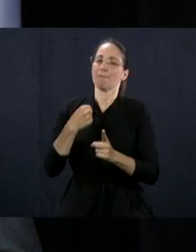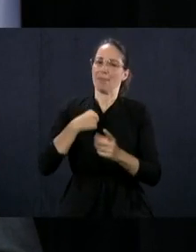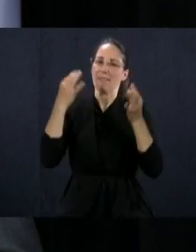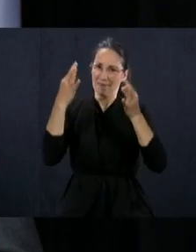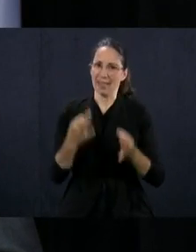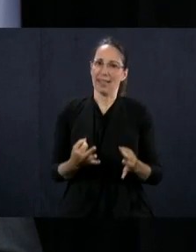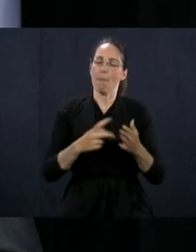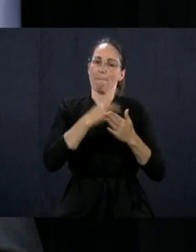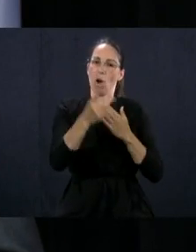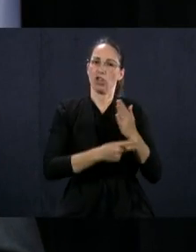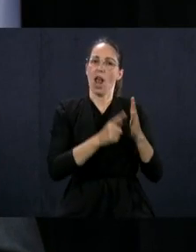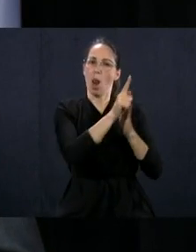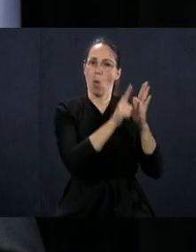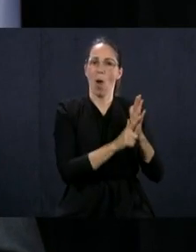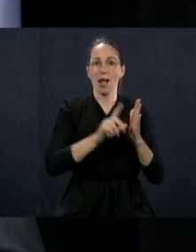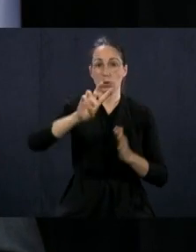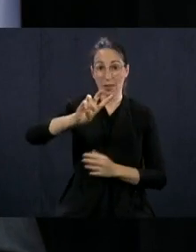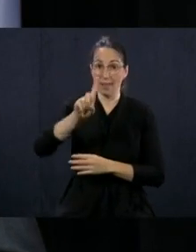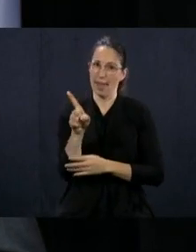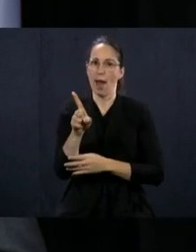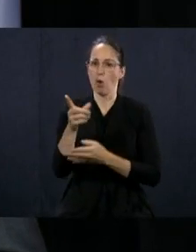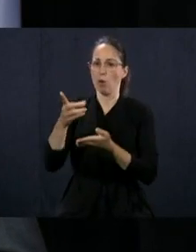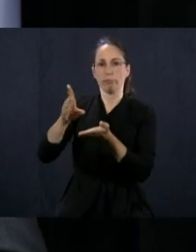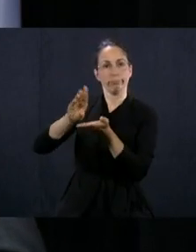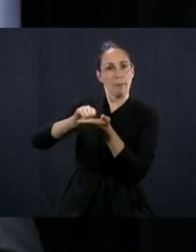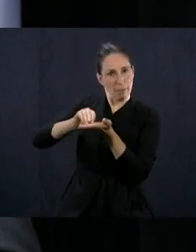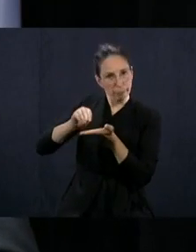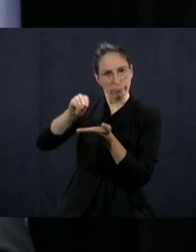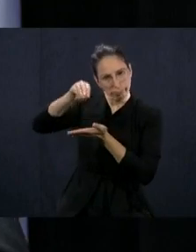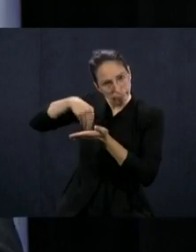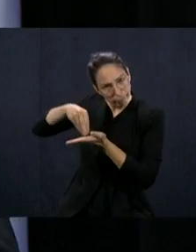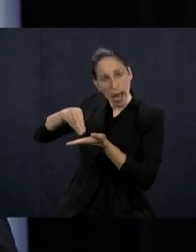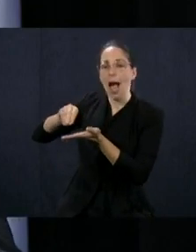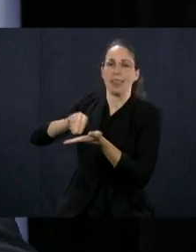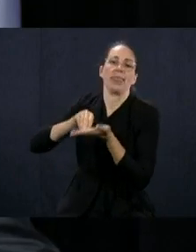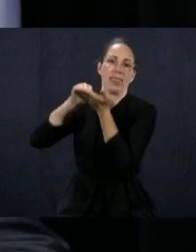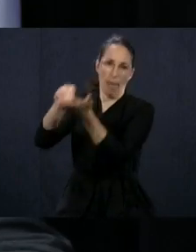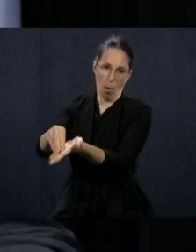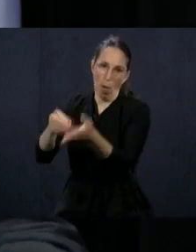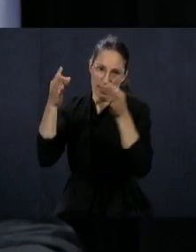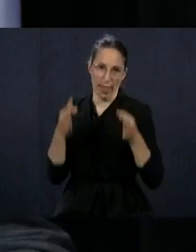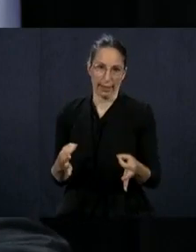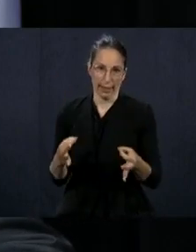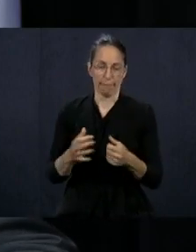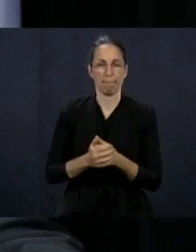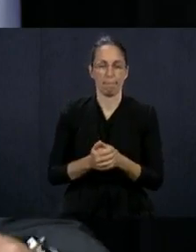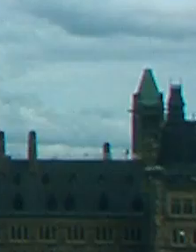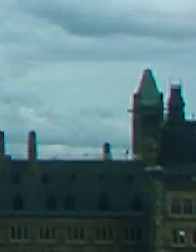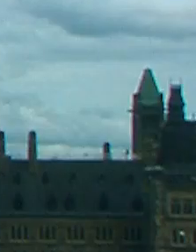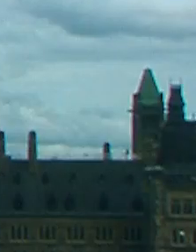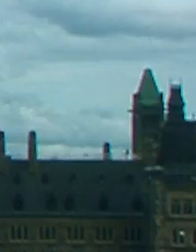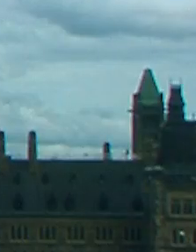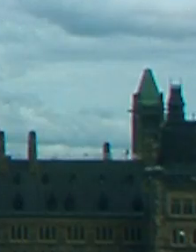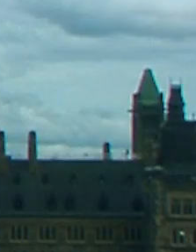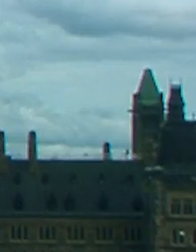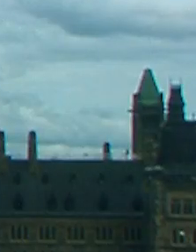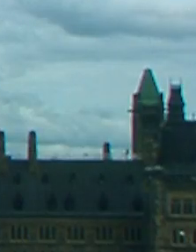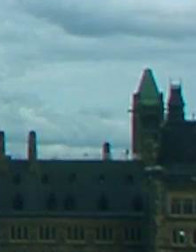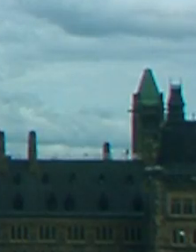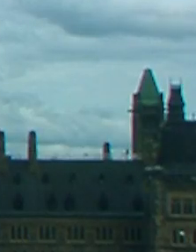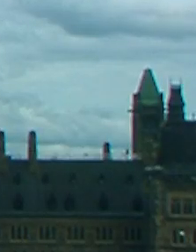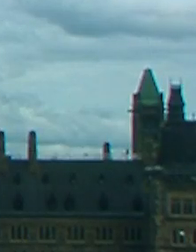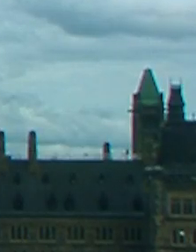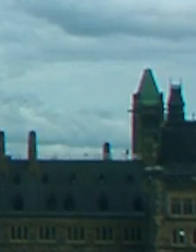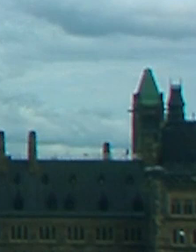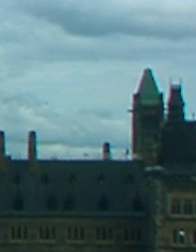has reported under 200 cases. If you want to watch that, you can go to cbc.ca and stream it live. But to wrap up a little